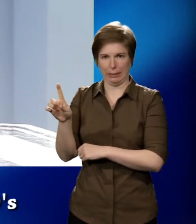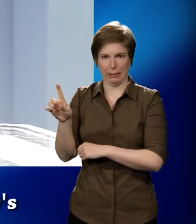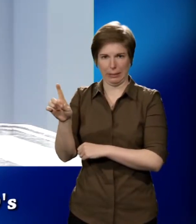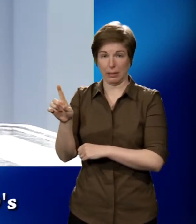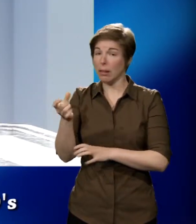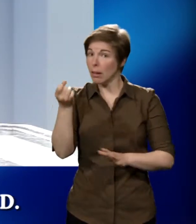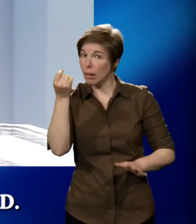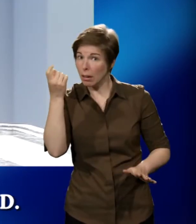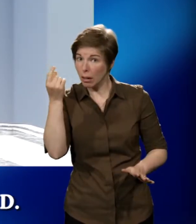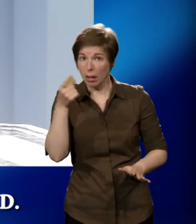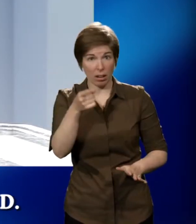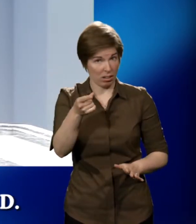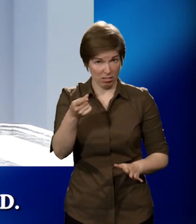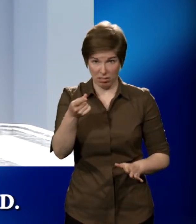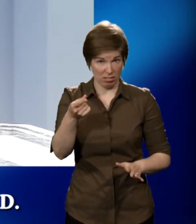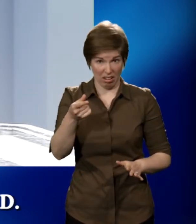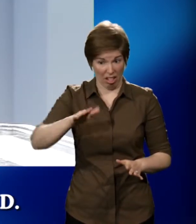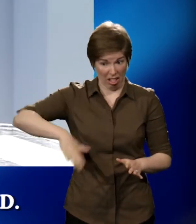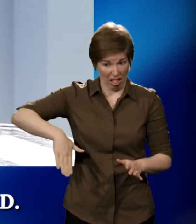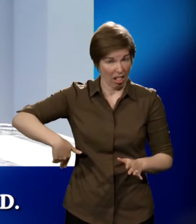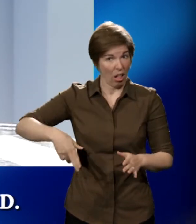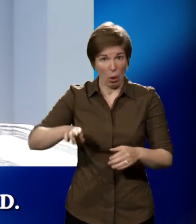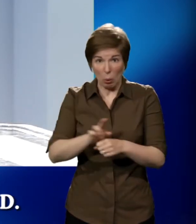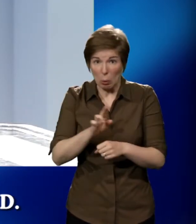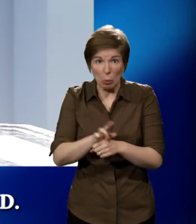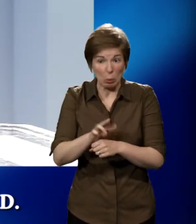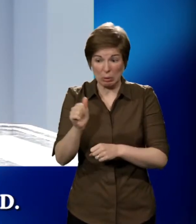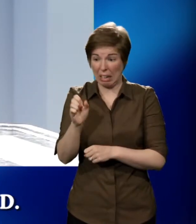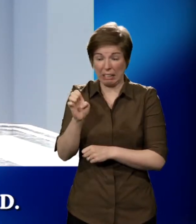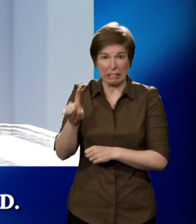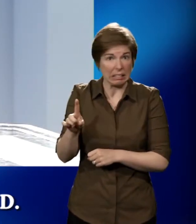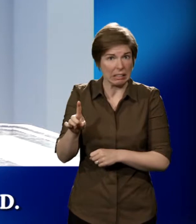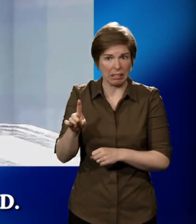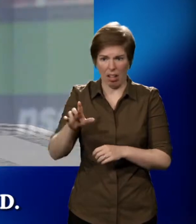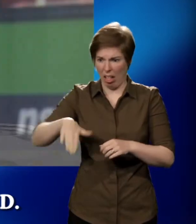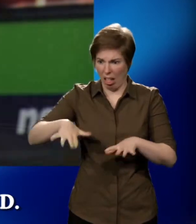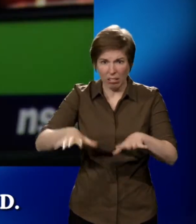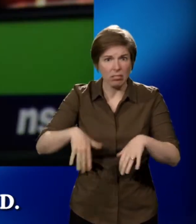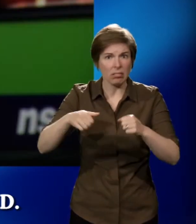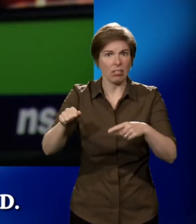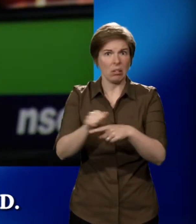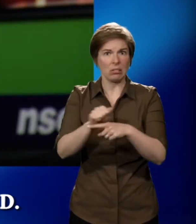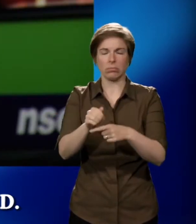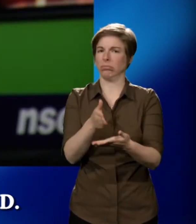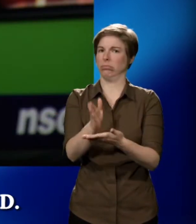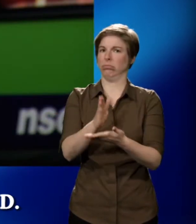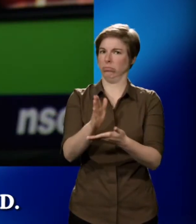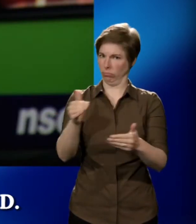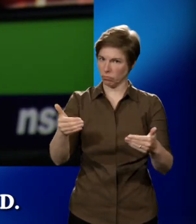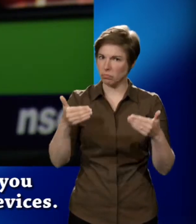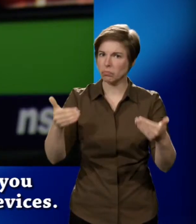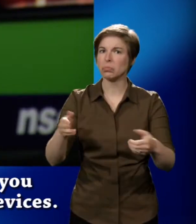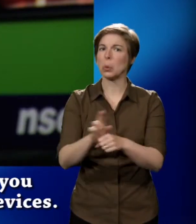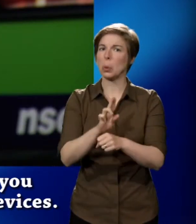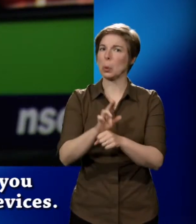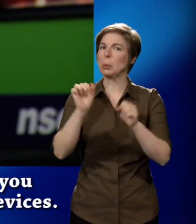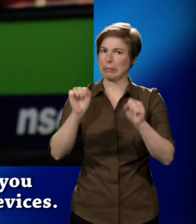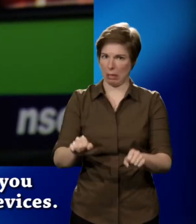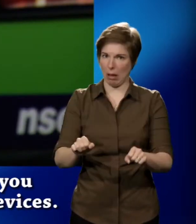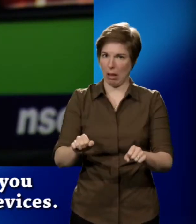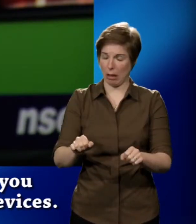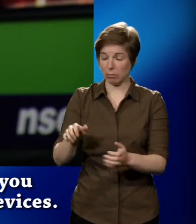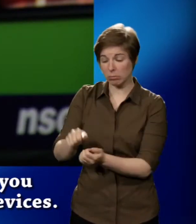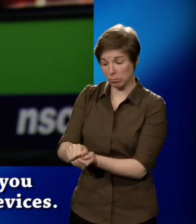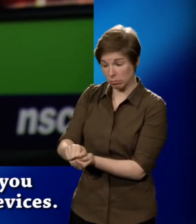use AEDs. You don't have to be a trained emergency provider to use an AED. They're